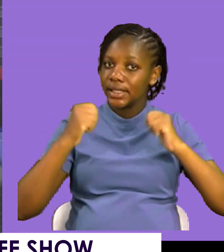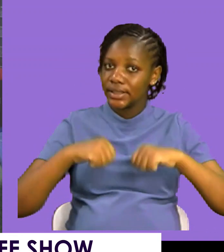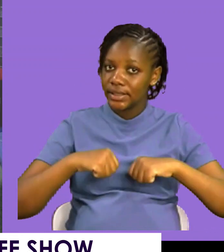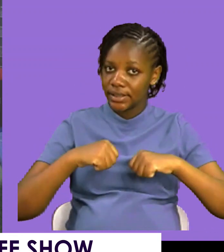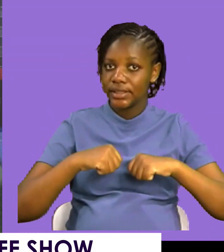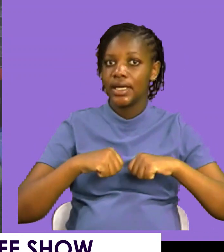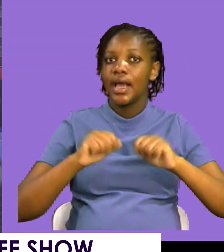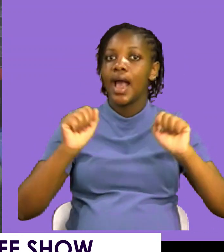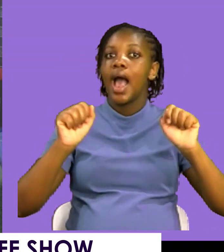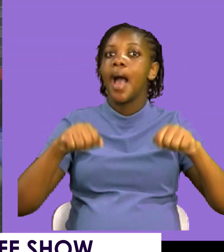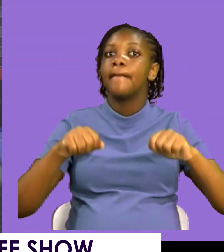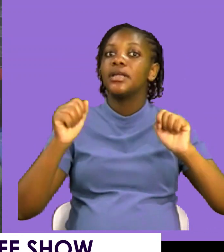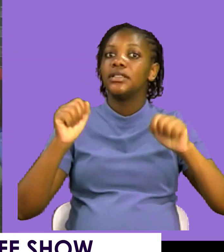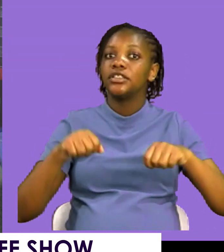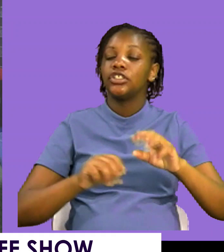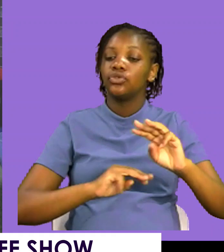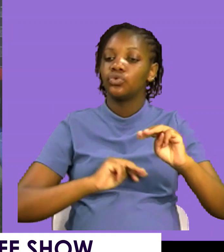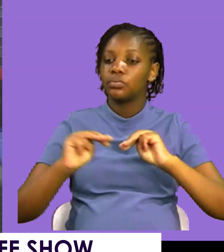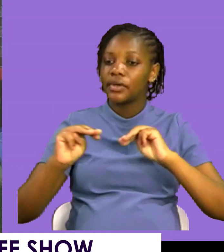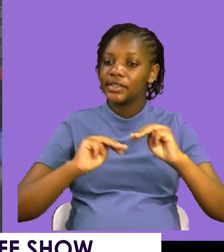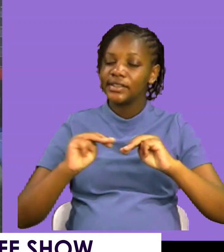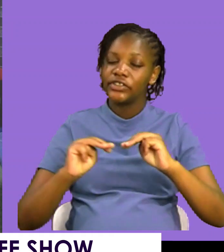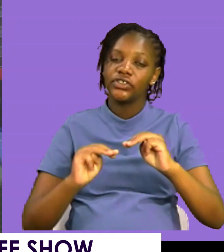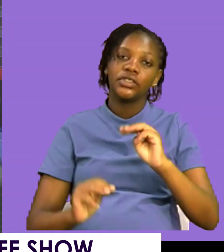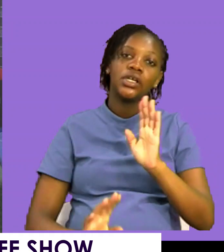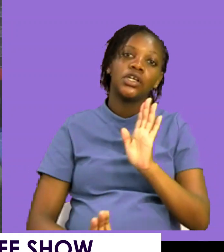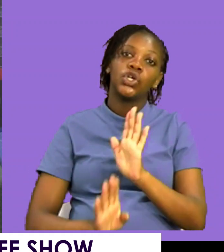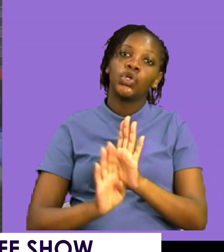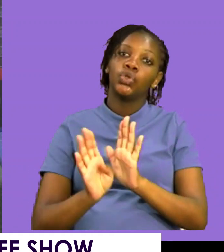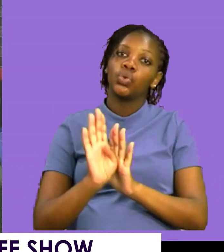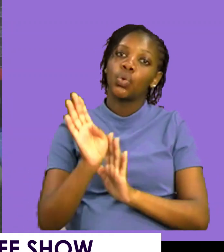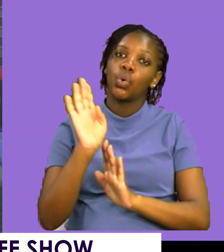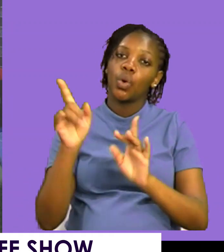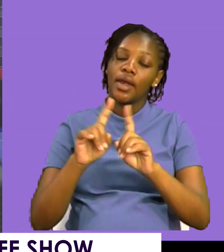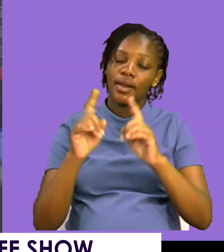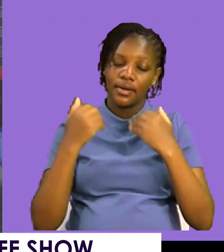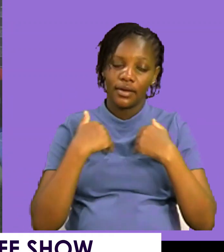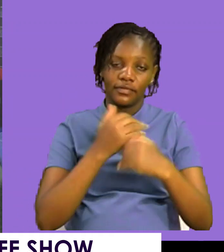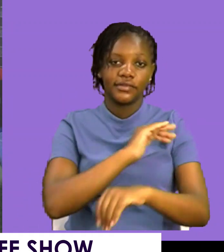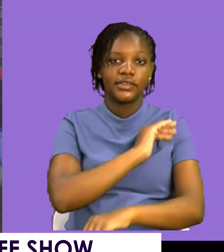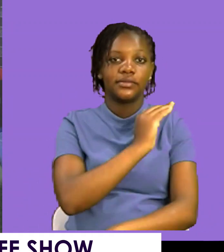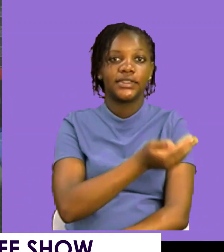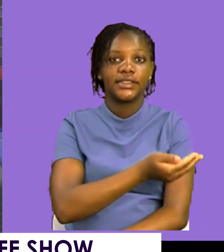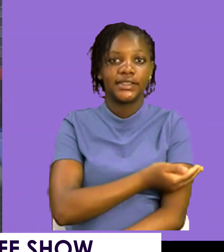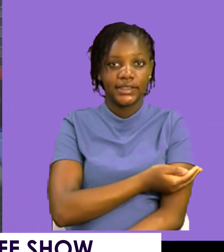to manage, to grow, to have capacity